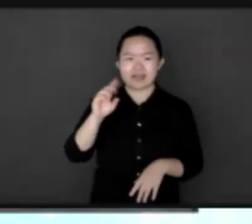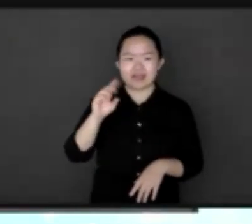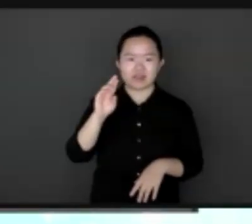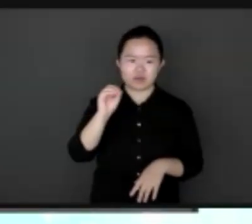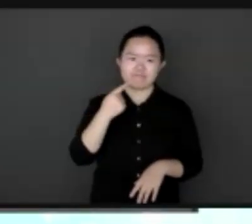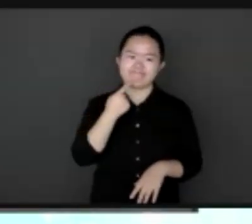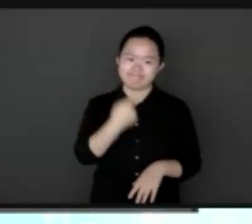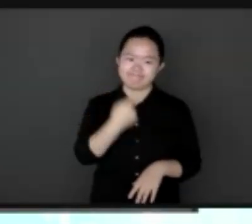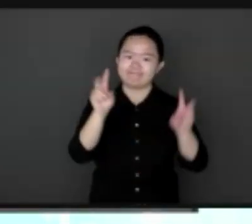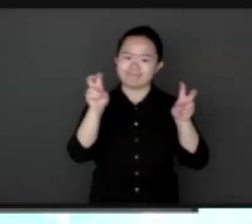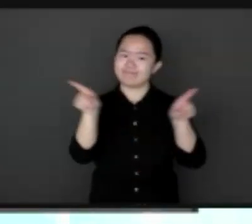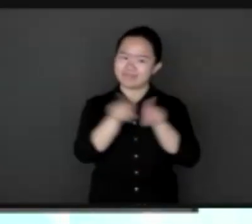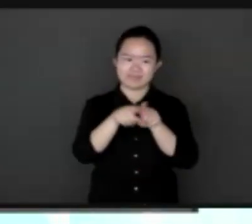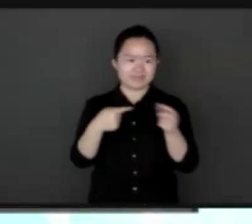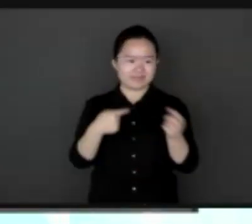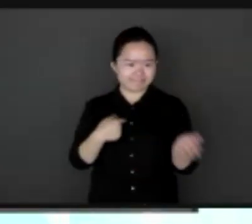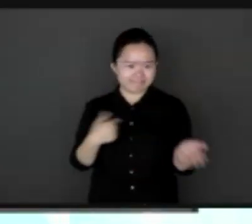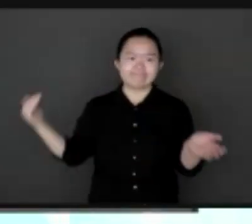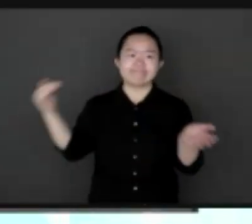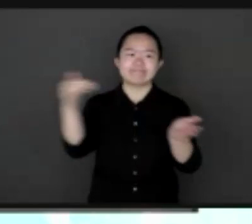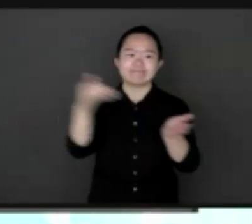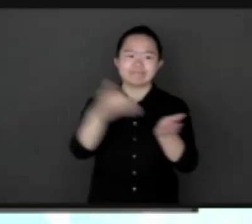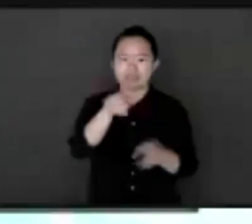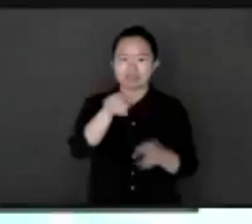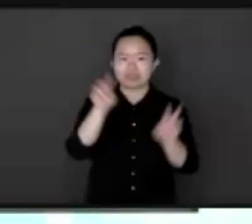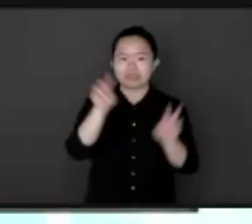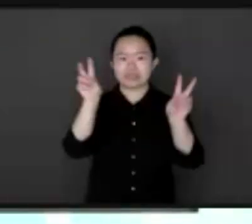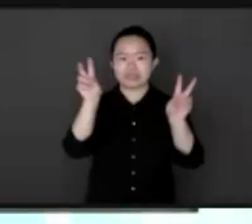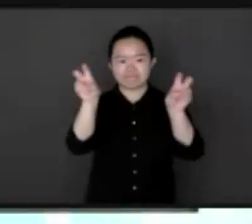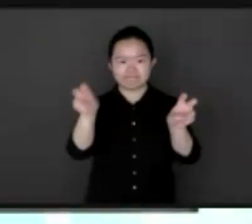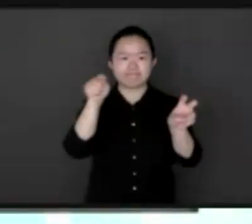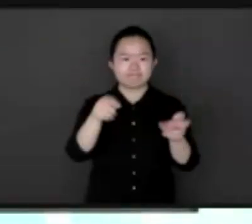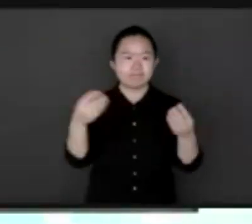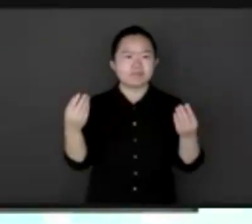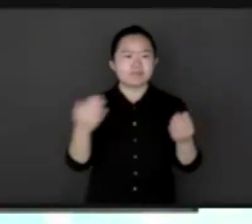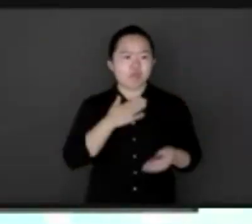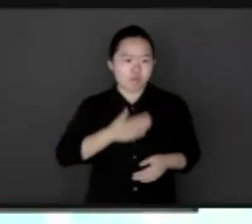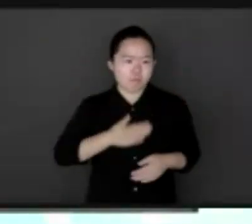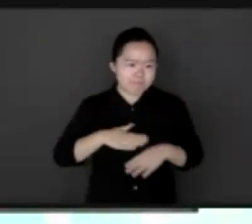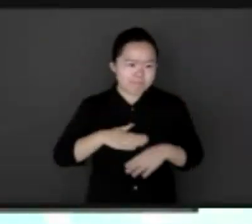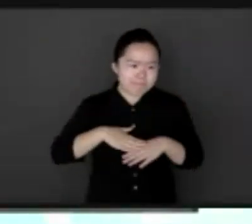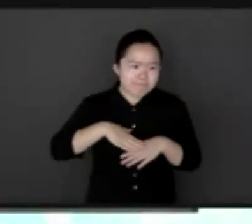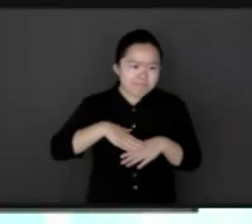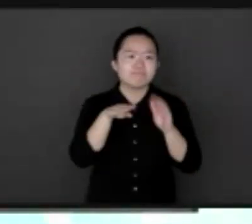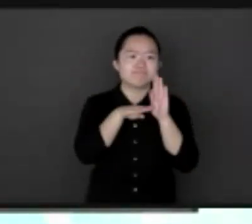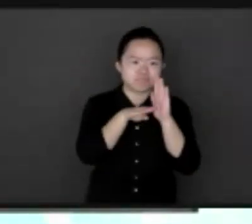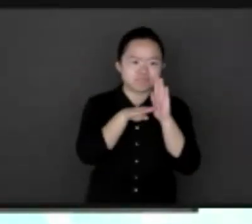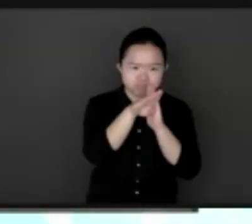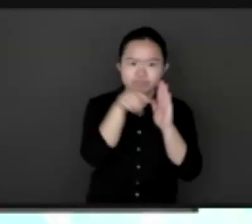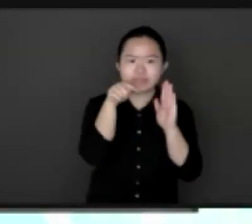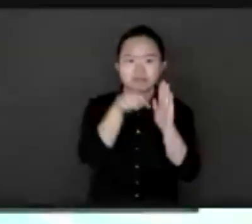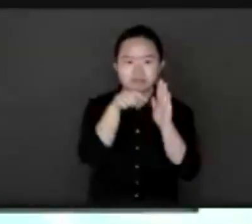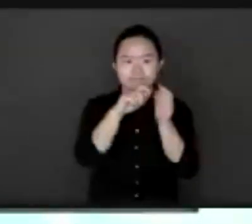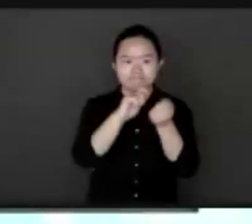a report published on that, and we do see even more improvements being made, not only from that review, but also for the reporting and the continuous work